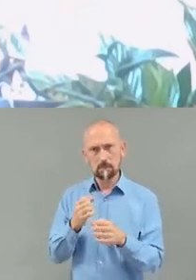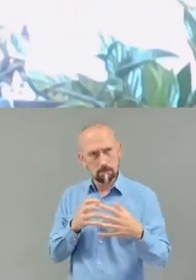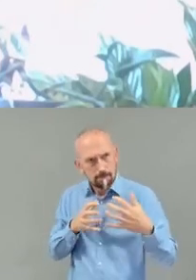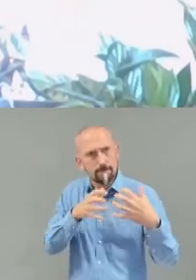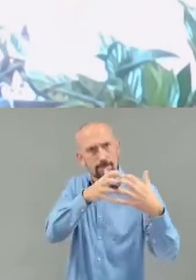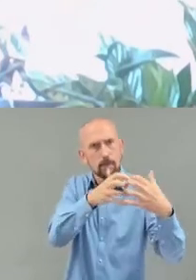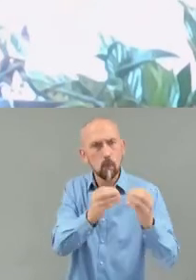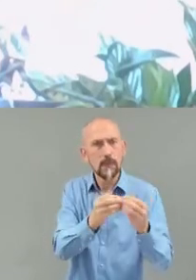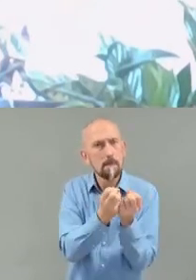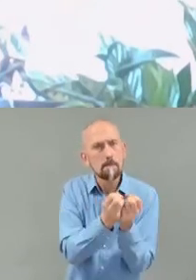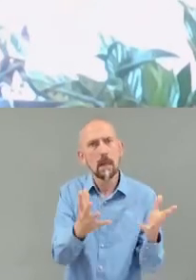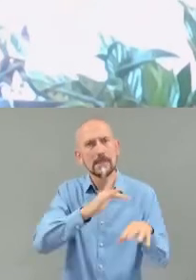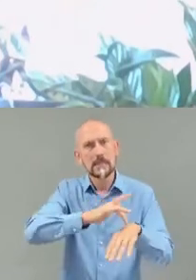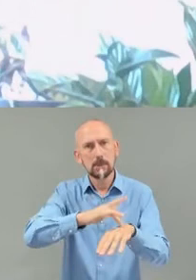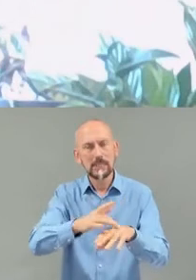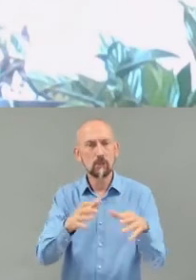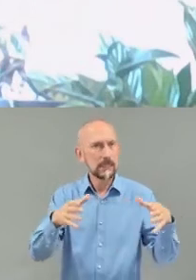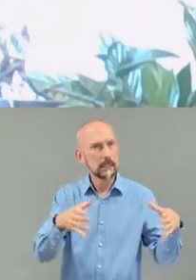table.